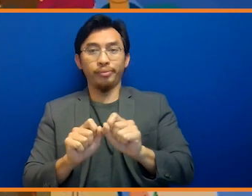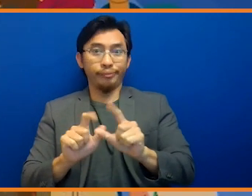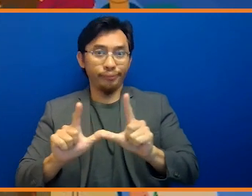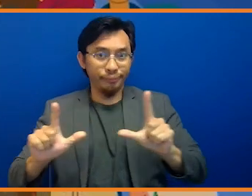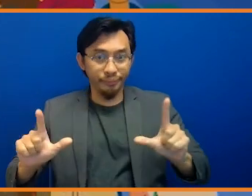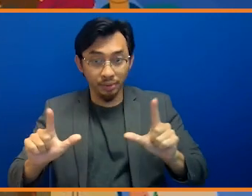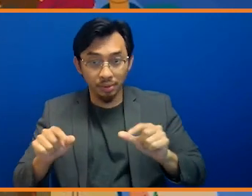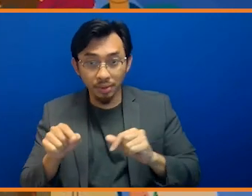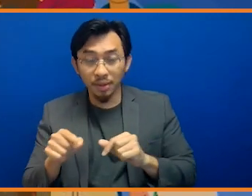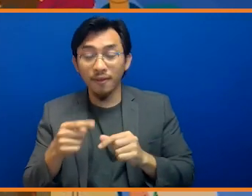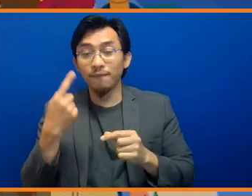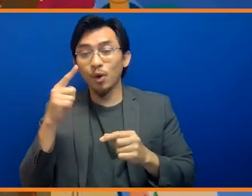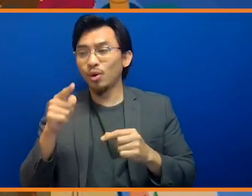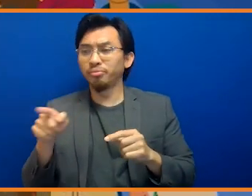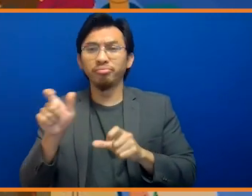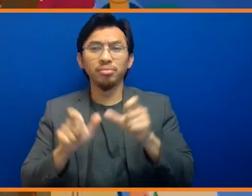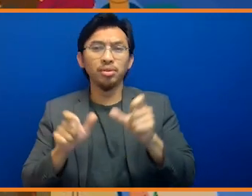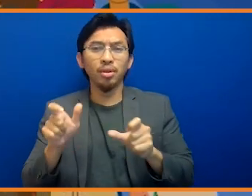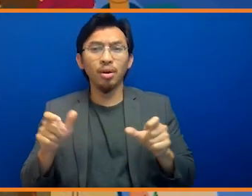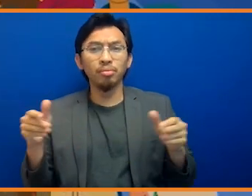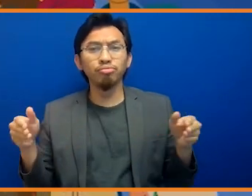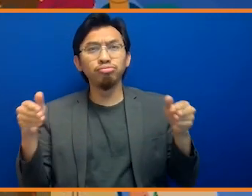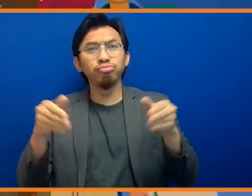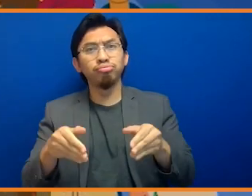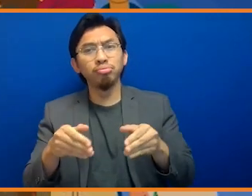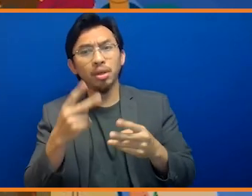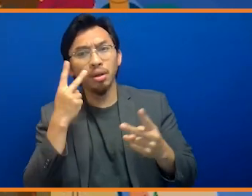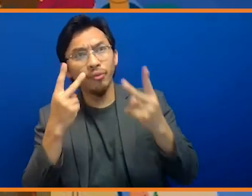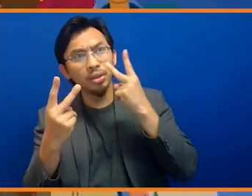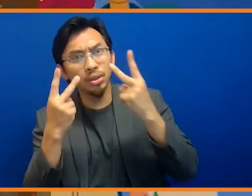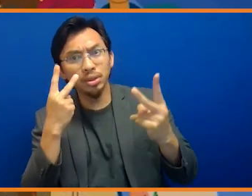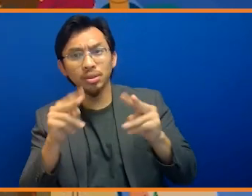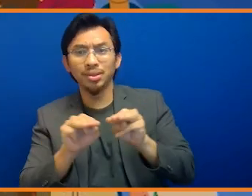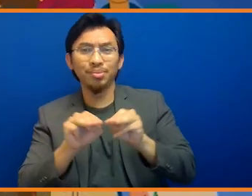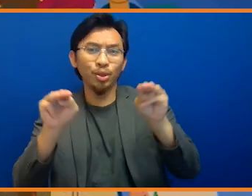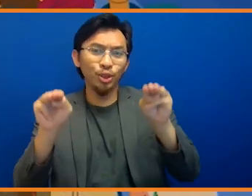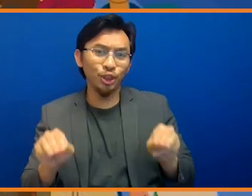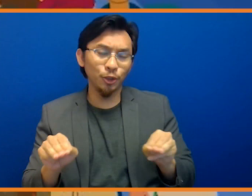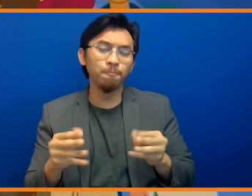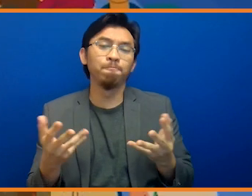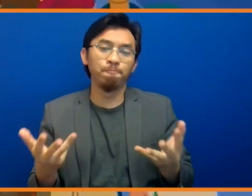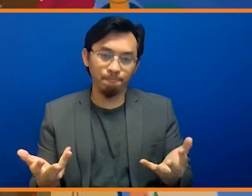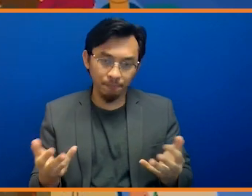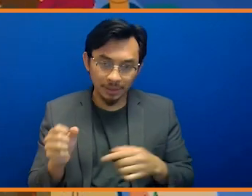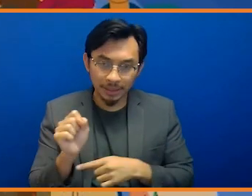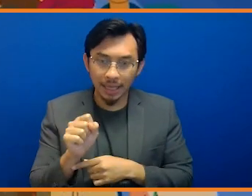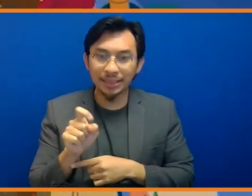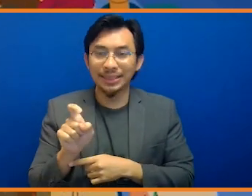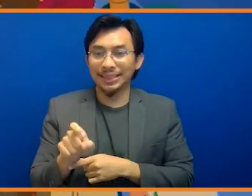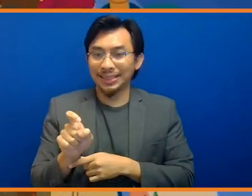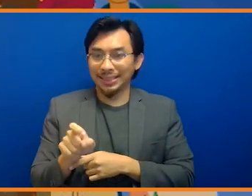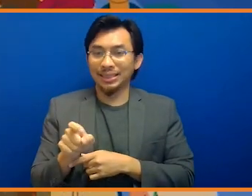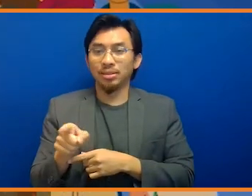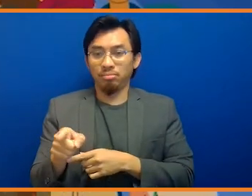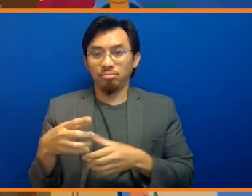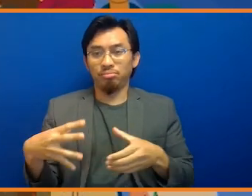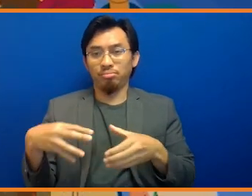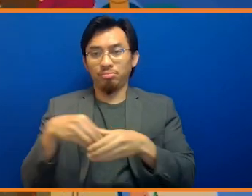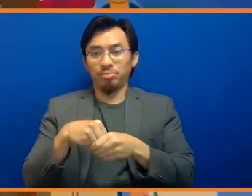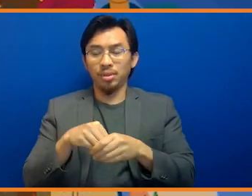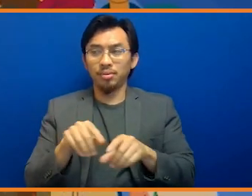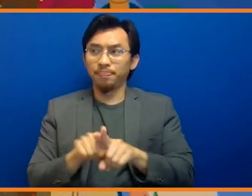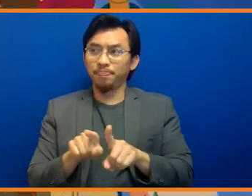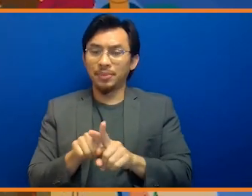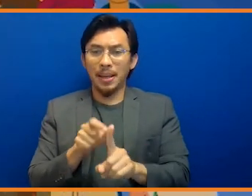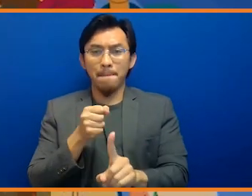from the tourists that attend the museums. And of course, we need to involve impacted